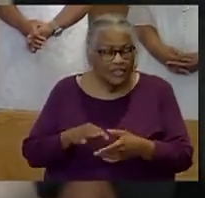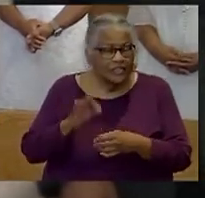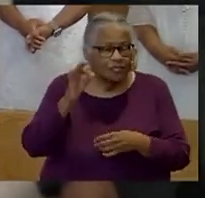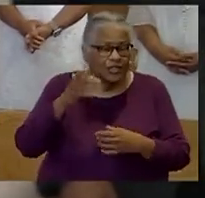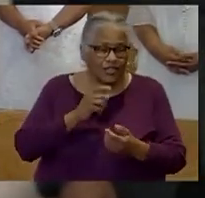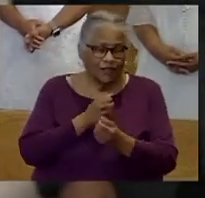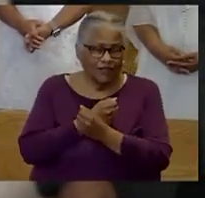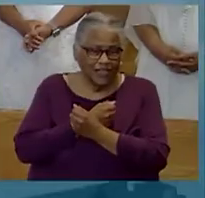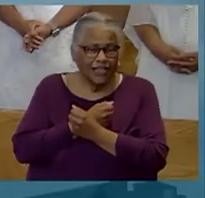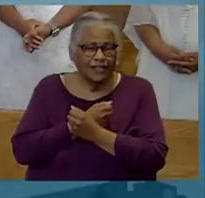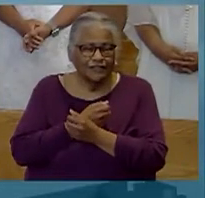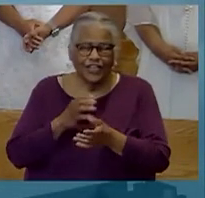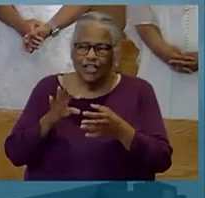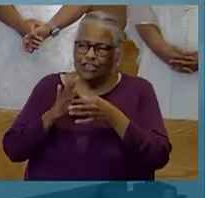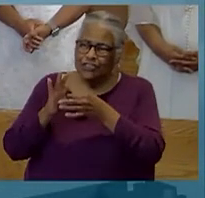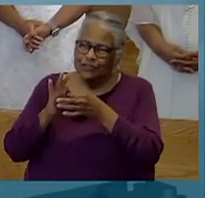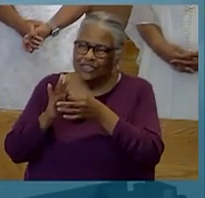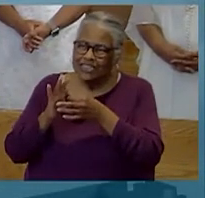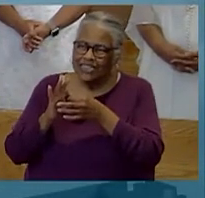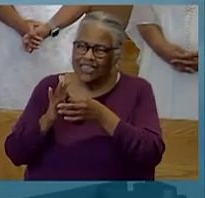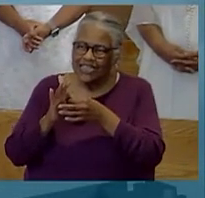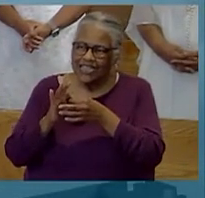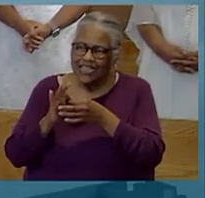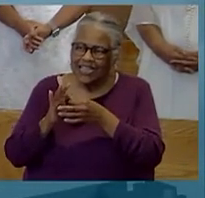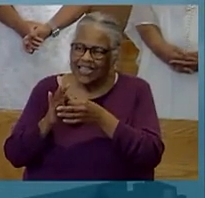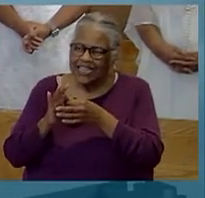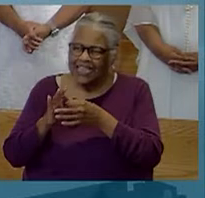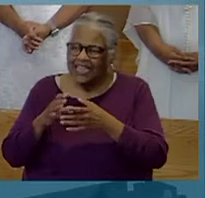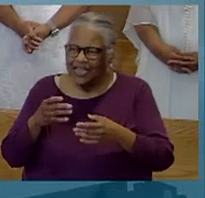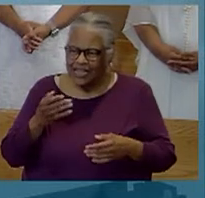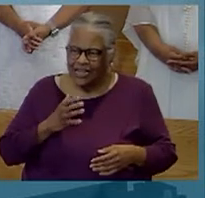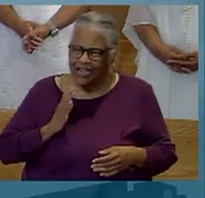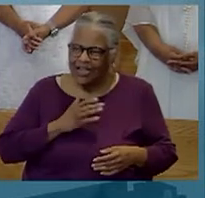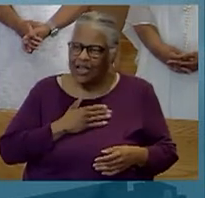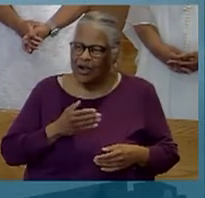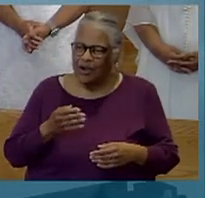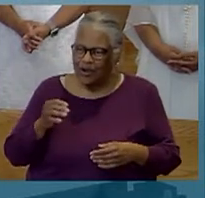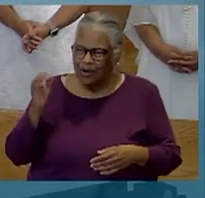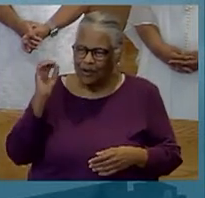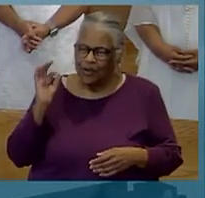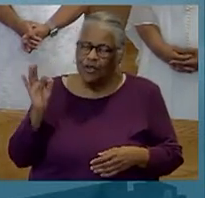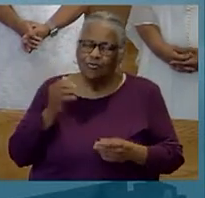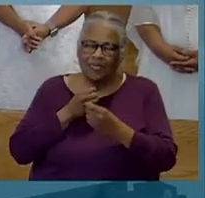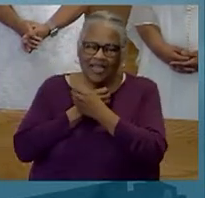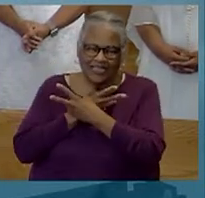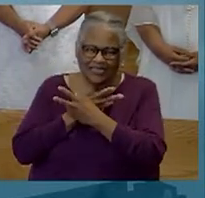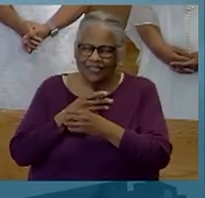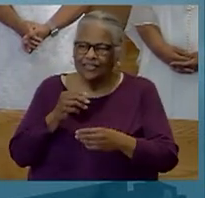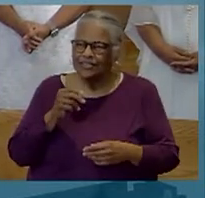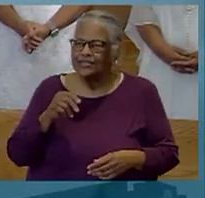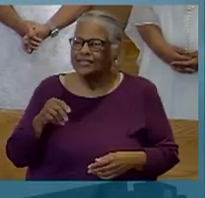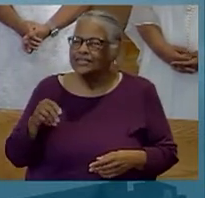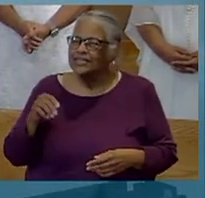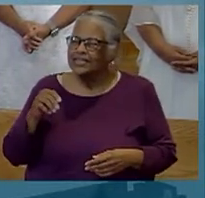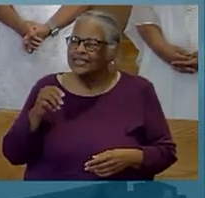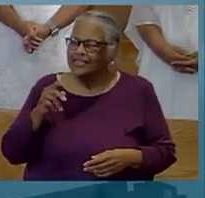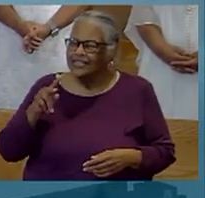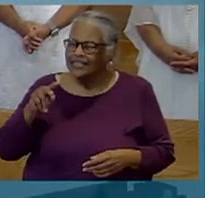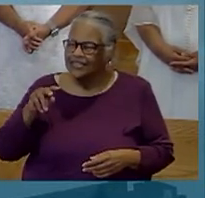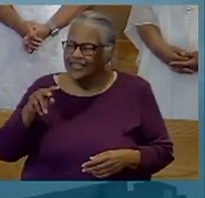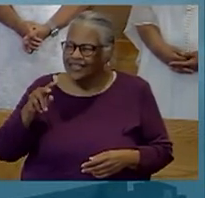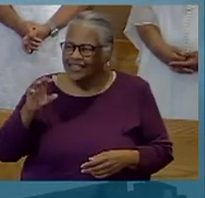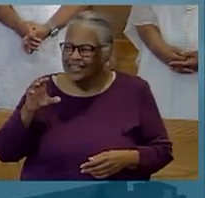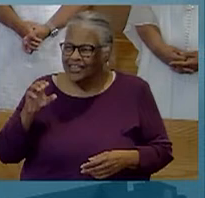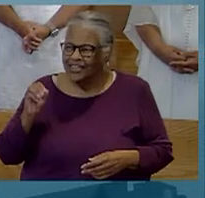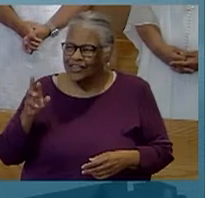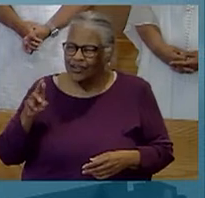and unity, and on behalf of our pastor, Carl Johnson, and our First Lady, Robin Johnson, and the Mount